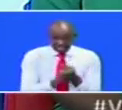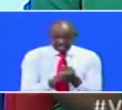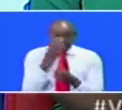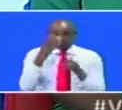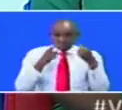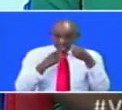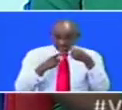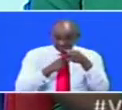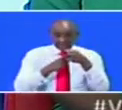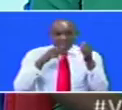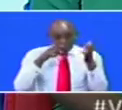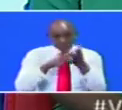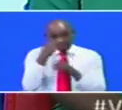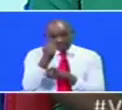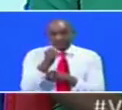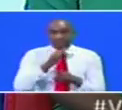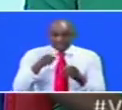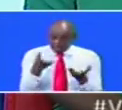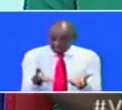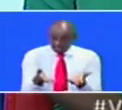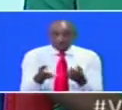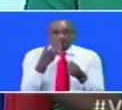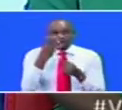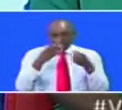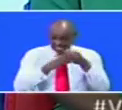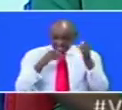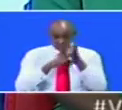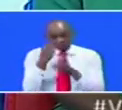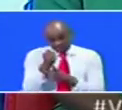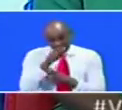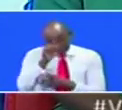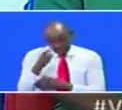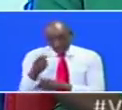46.5 million minutes, down from 49.5 million minutes.